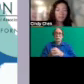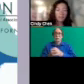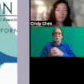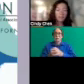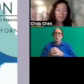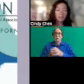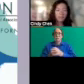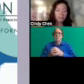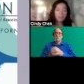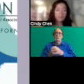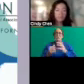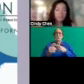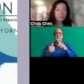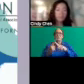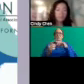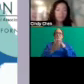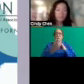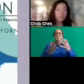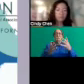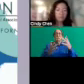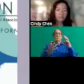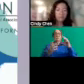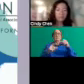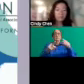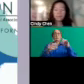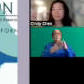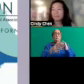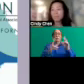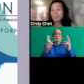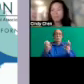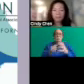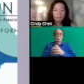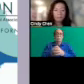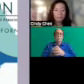quite traditional as the things we pointed out during the talk, but I'm